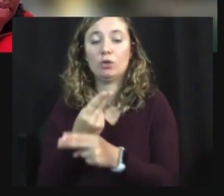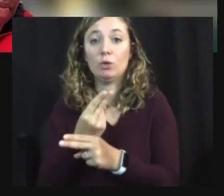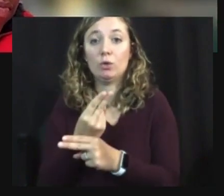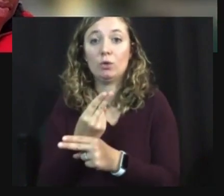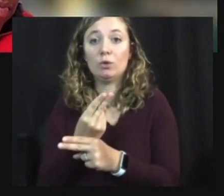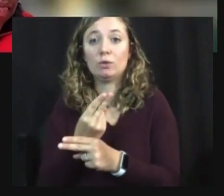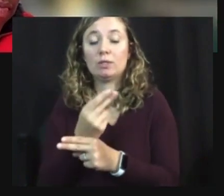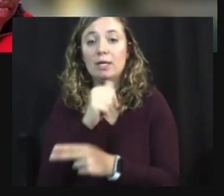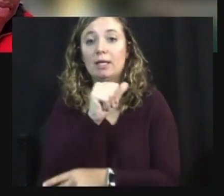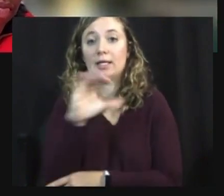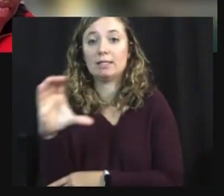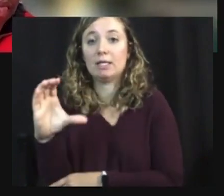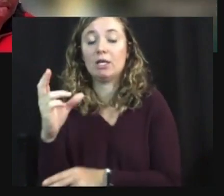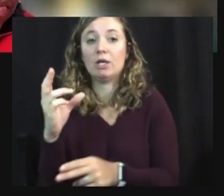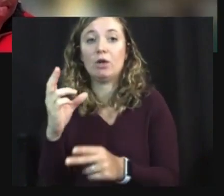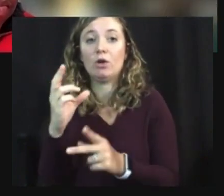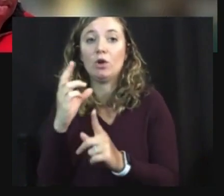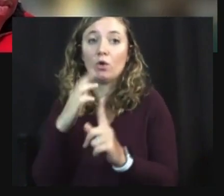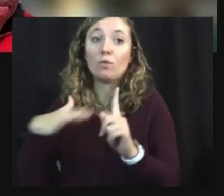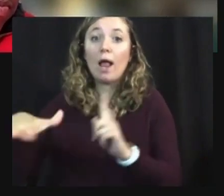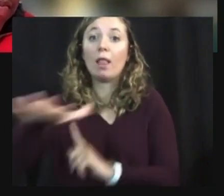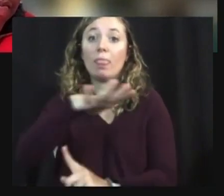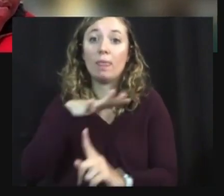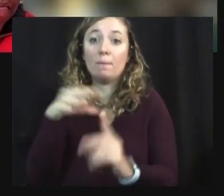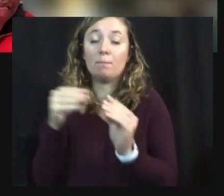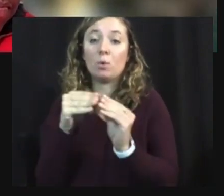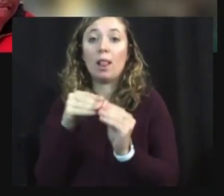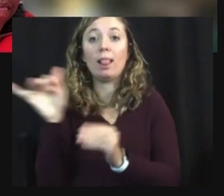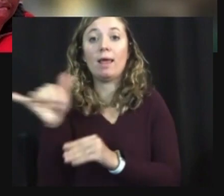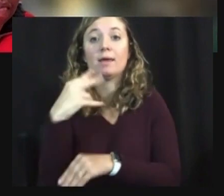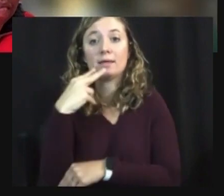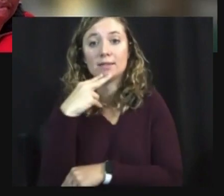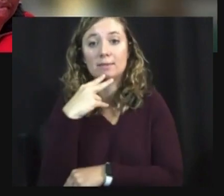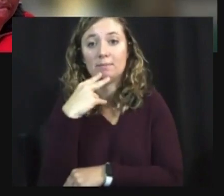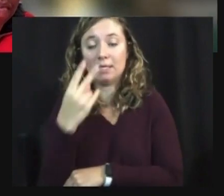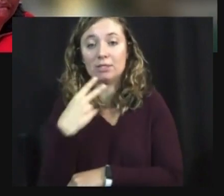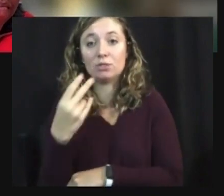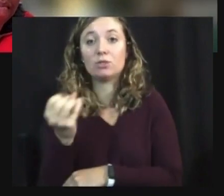is. That's an excellent, excellent point. Yeah.